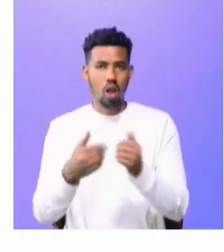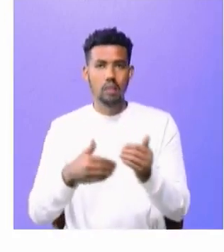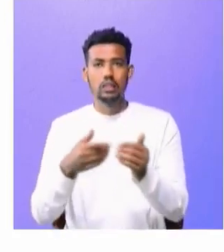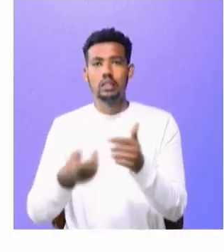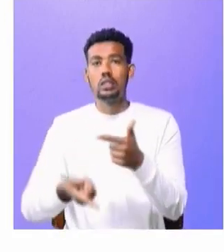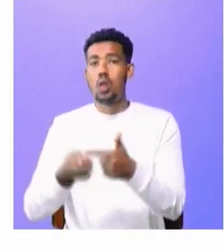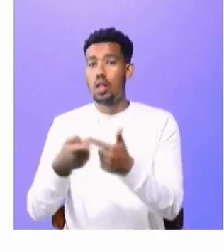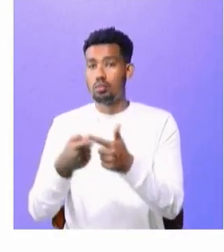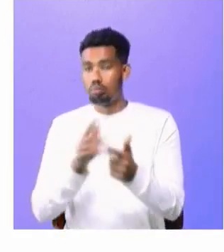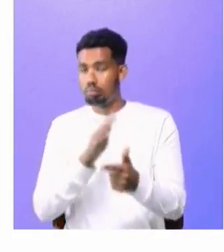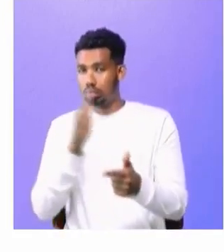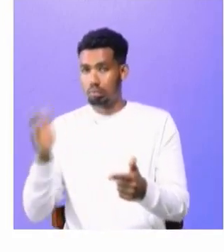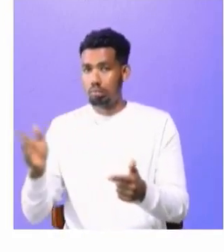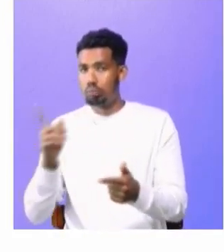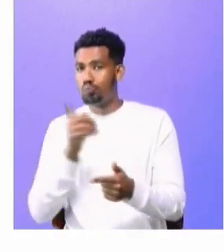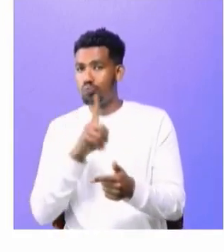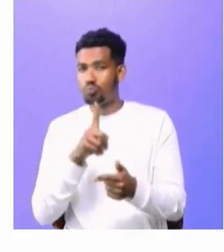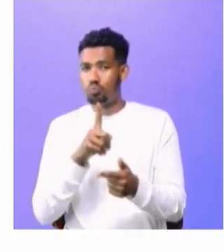woman,